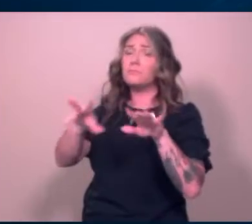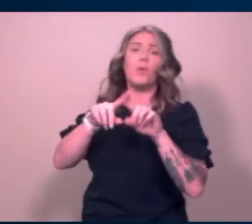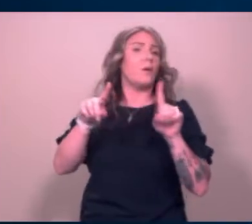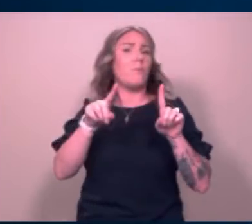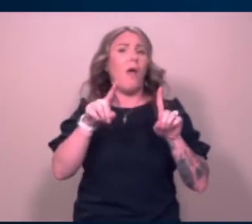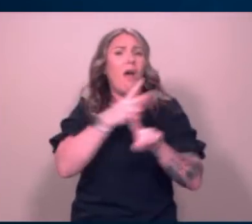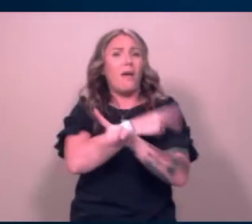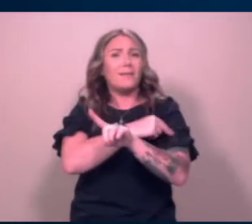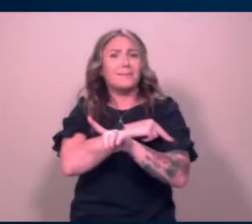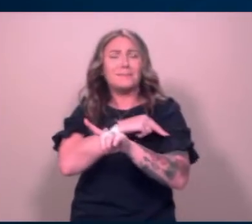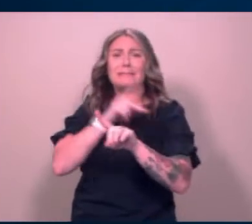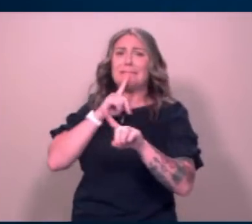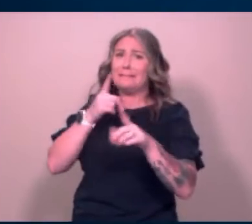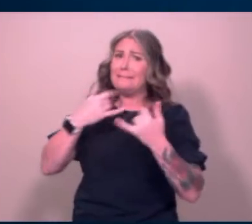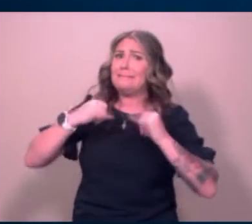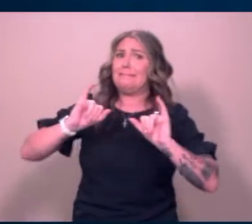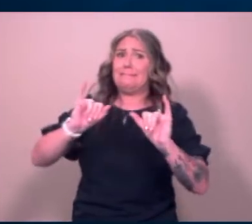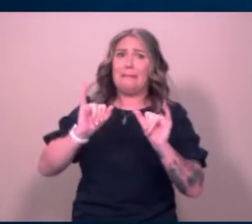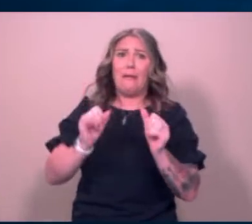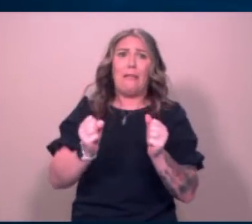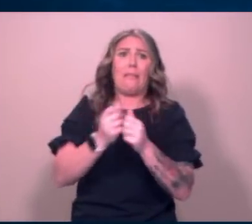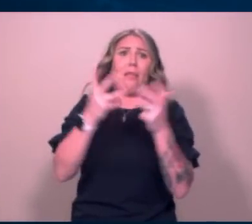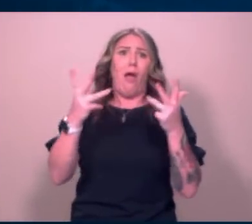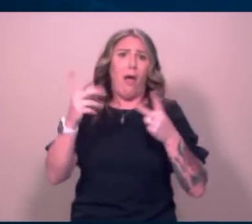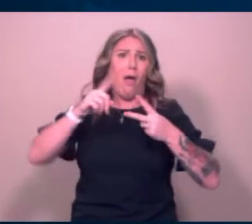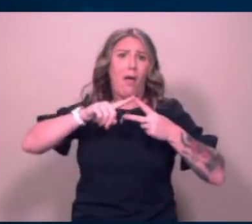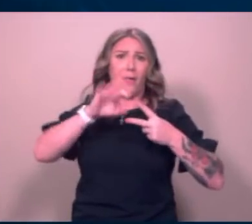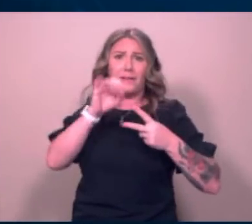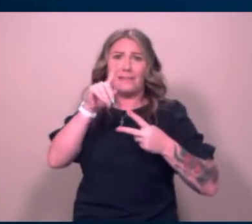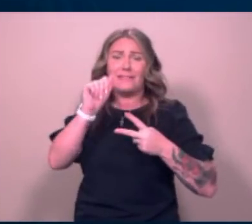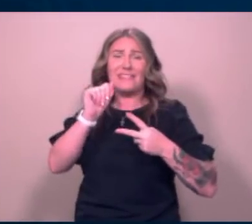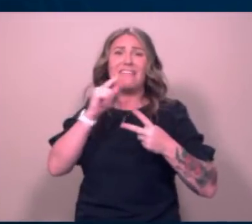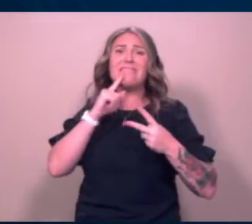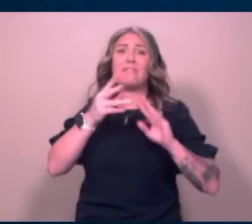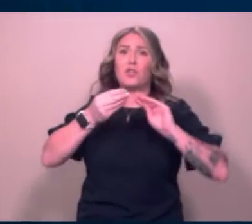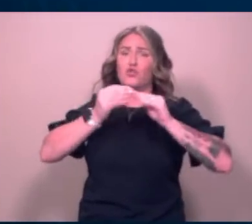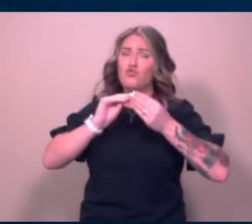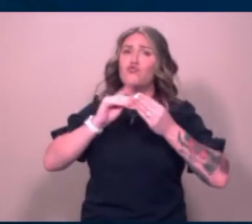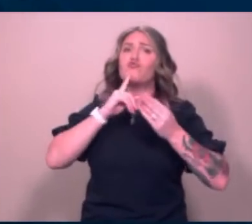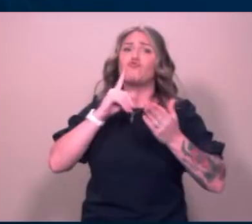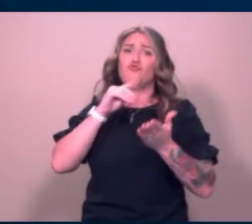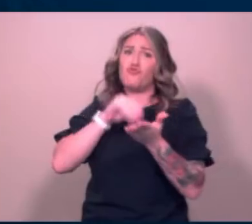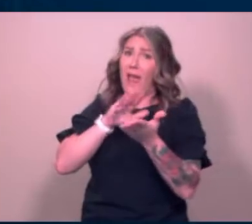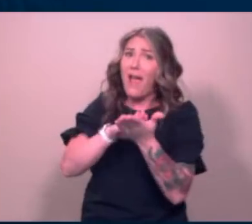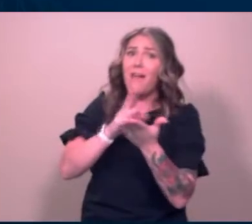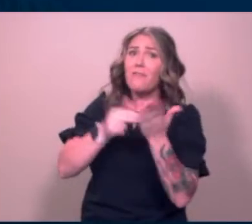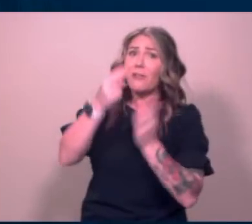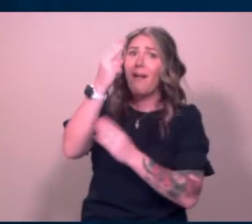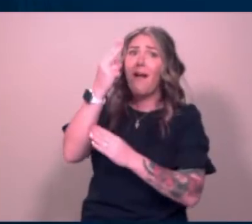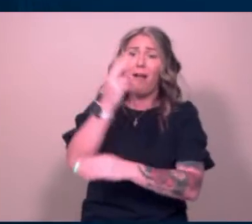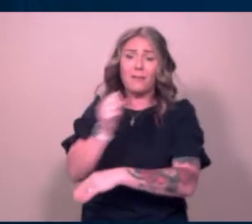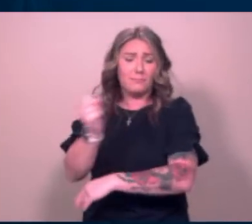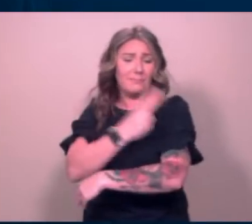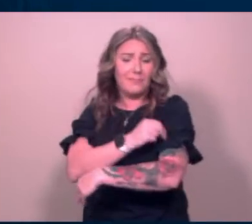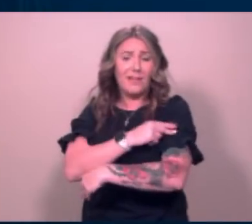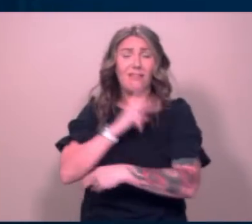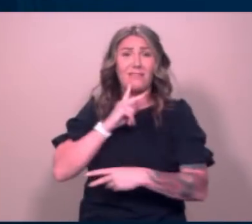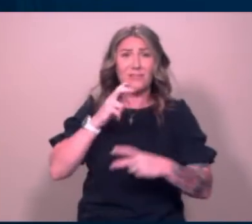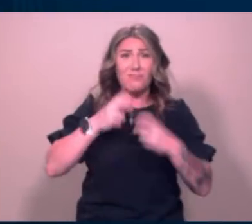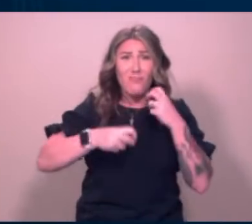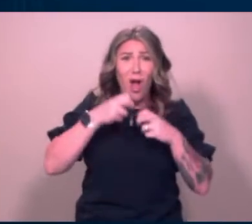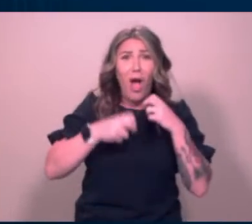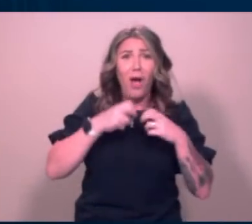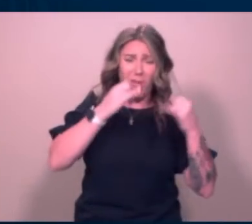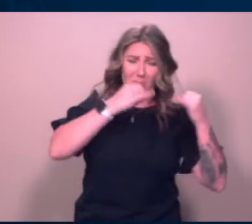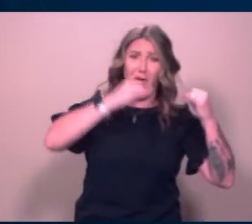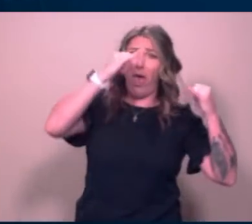driven by a lot of Delta, we are now at a record high number of hospitalizations. And that's a problem for us because